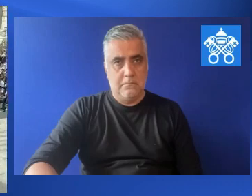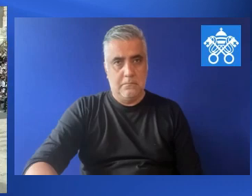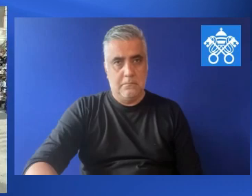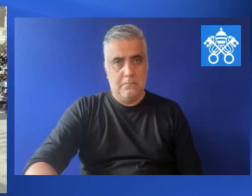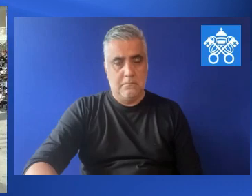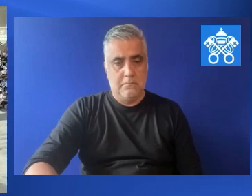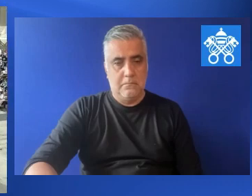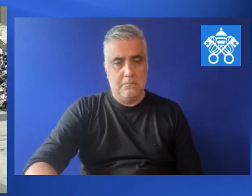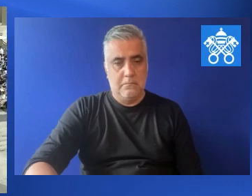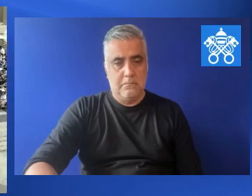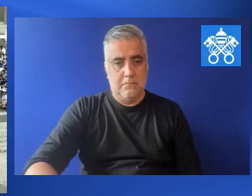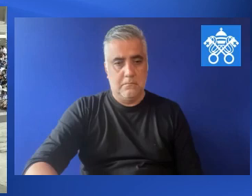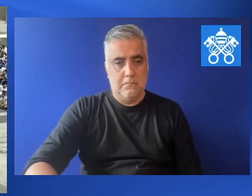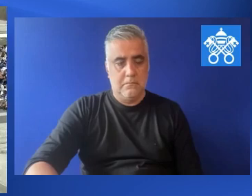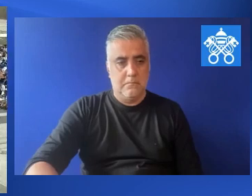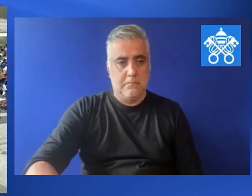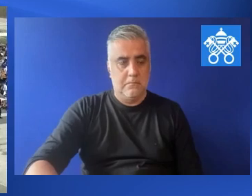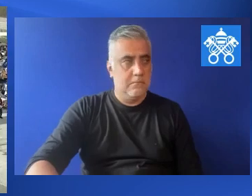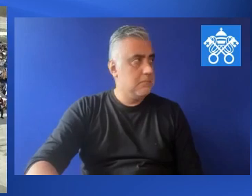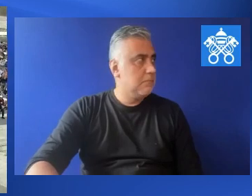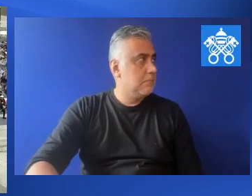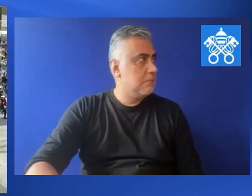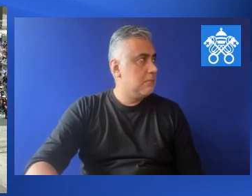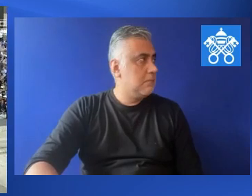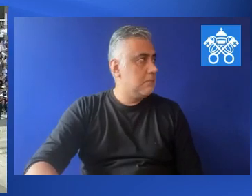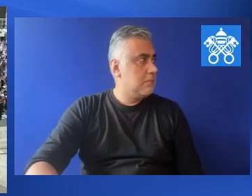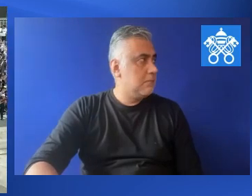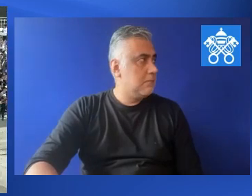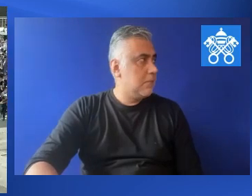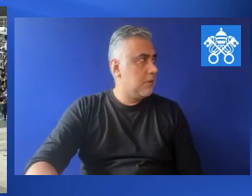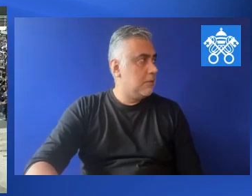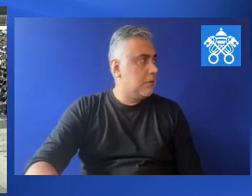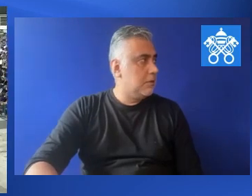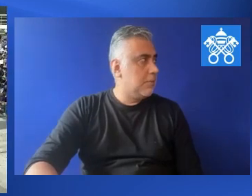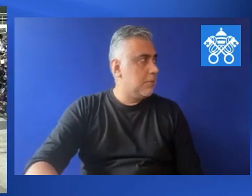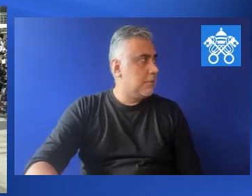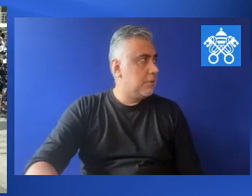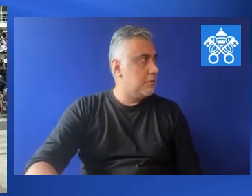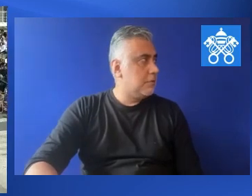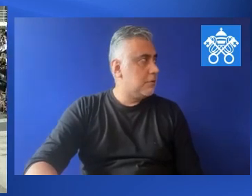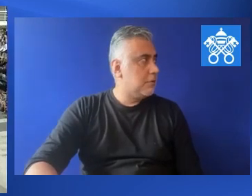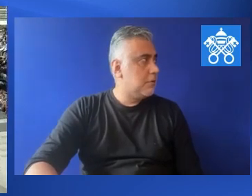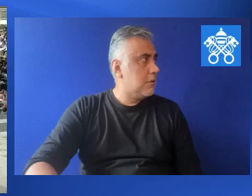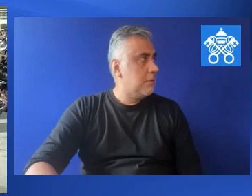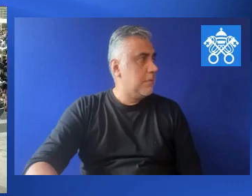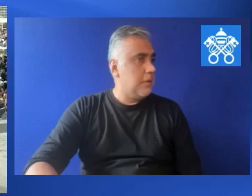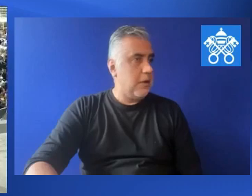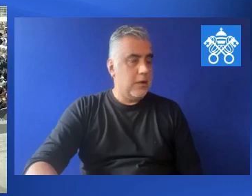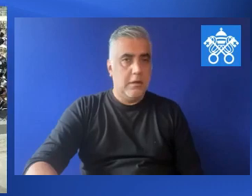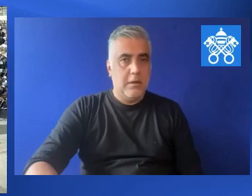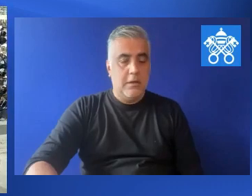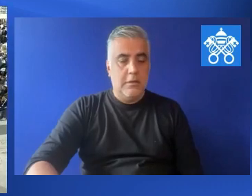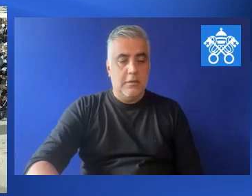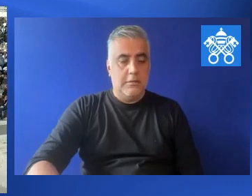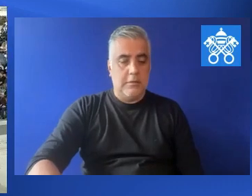weit und das Leben menschlicher macht. Möge die heilige Mary MacKillop allen, die in